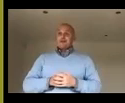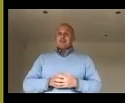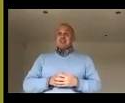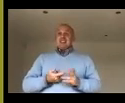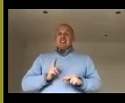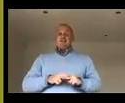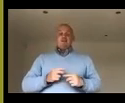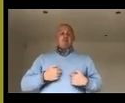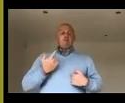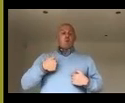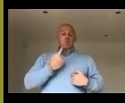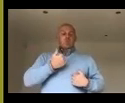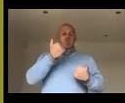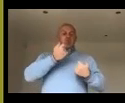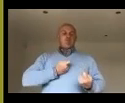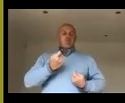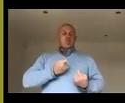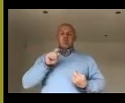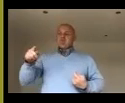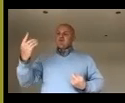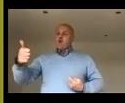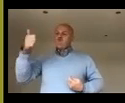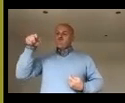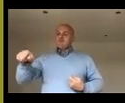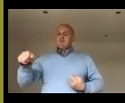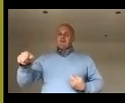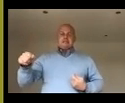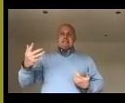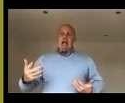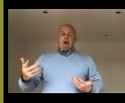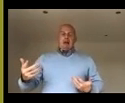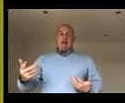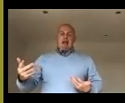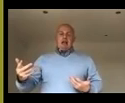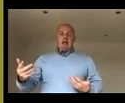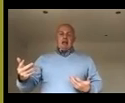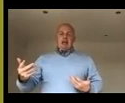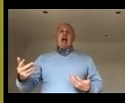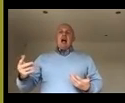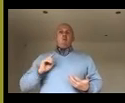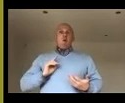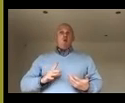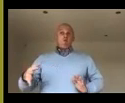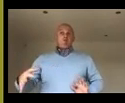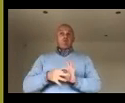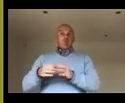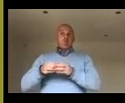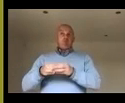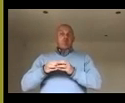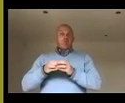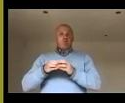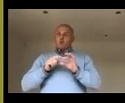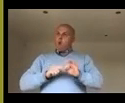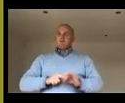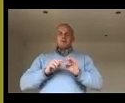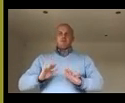service. Then potentially, you know, there's money here to pay for staff time to look at that, or to look at ways of